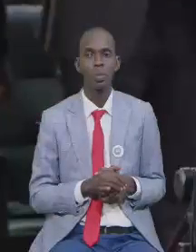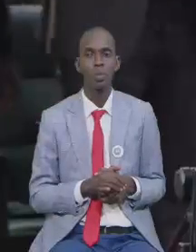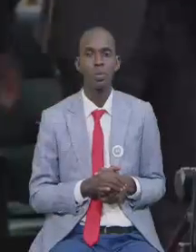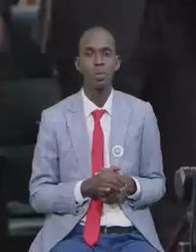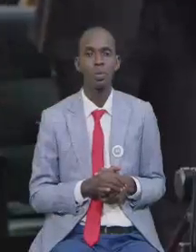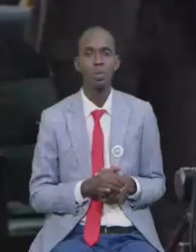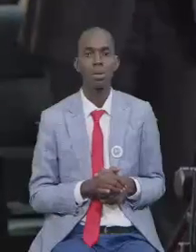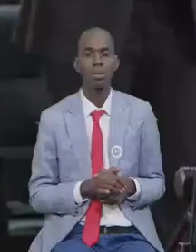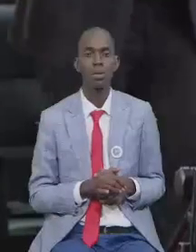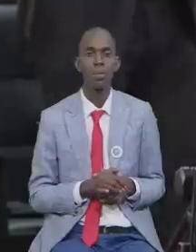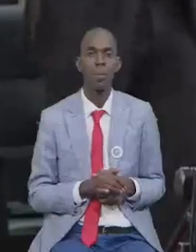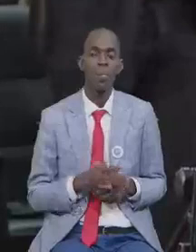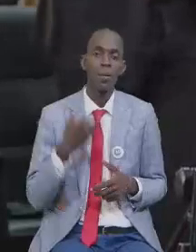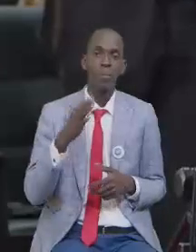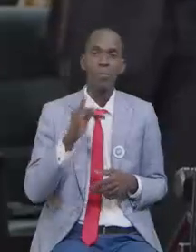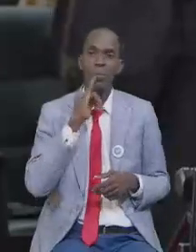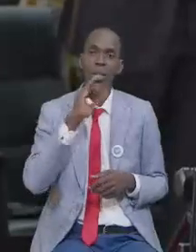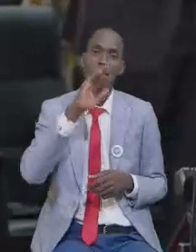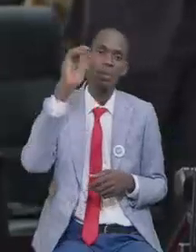There's grace.